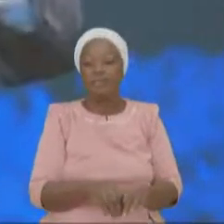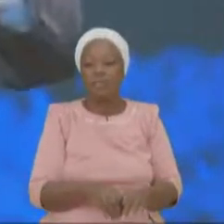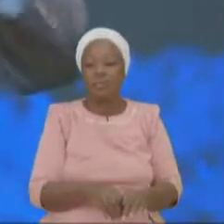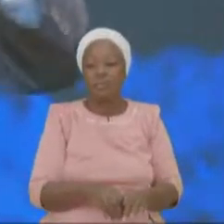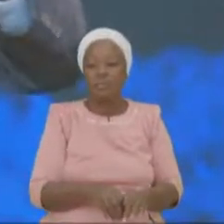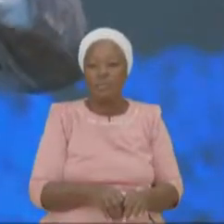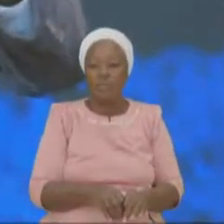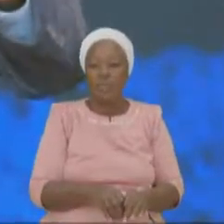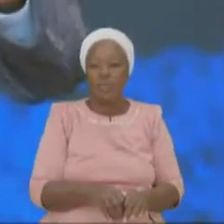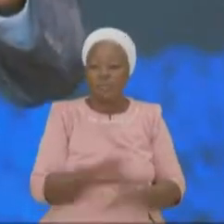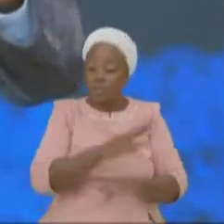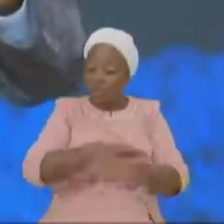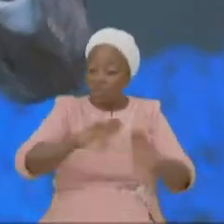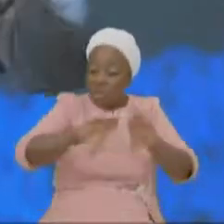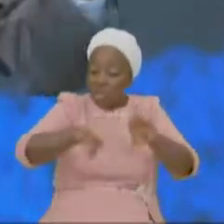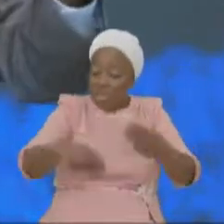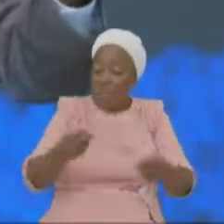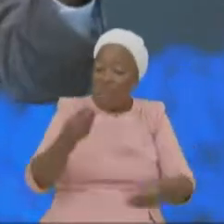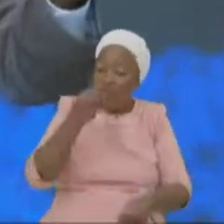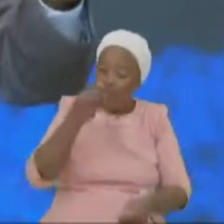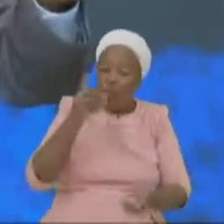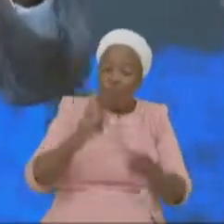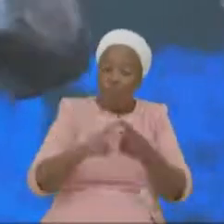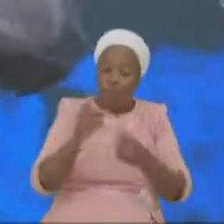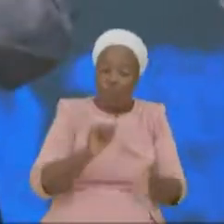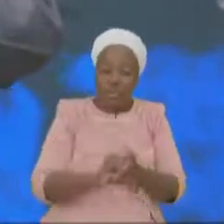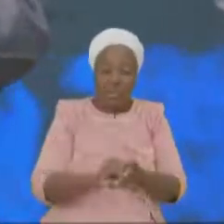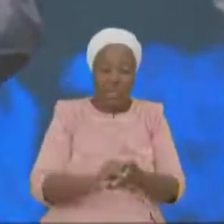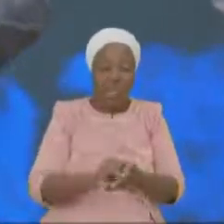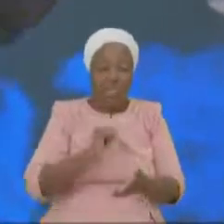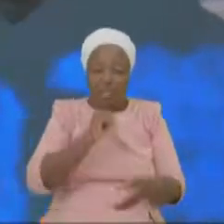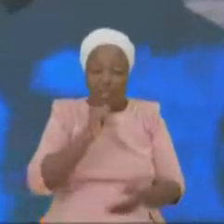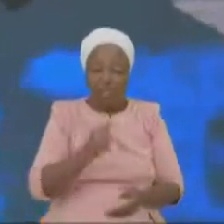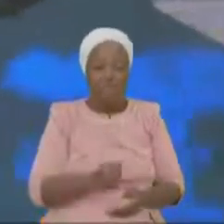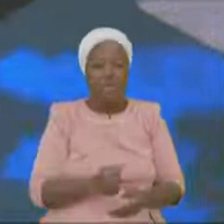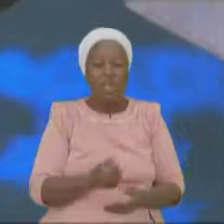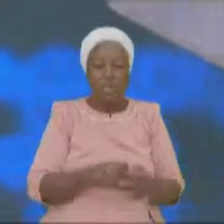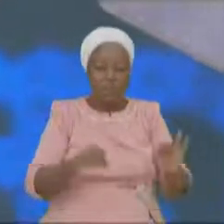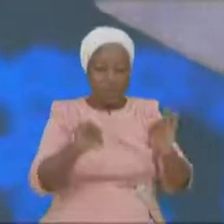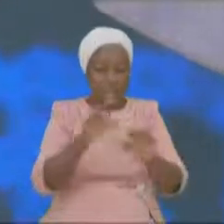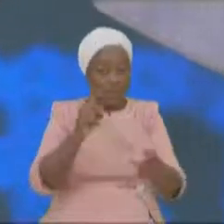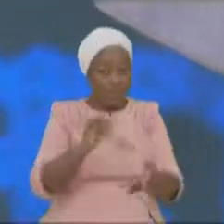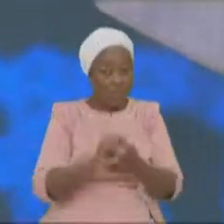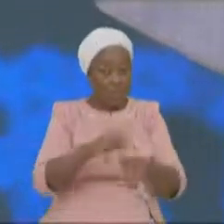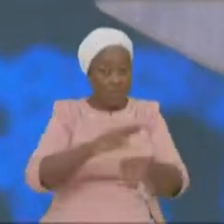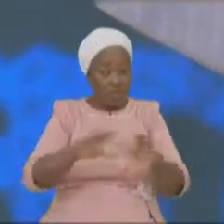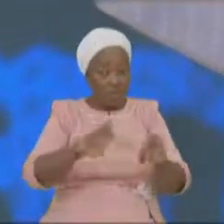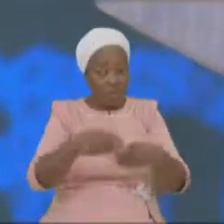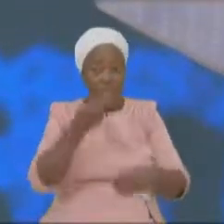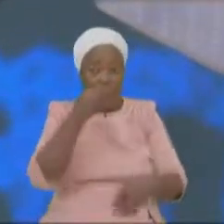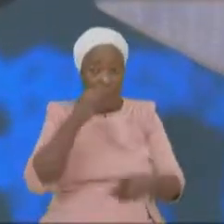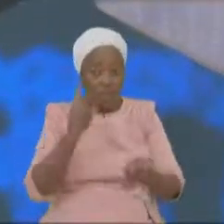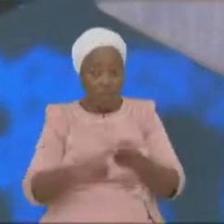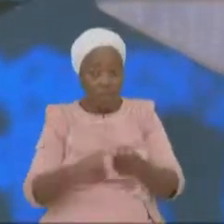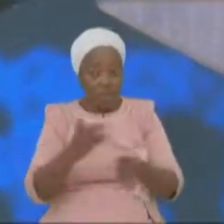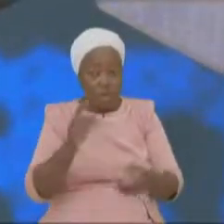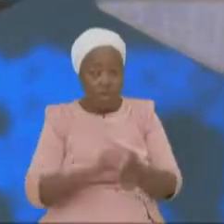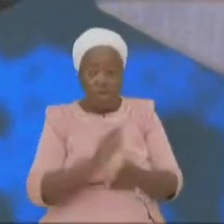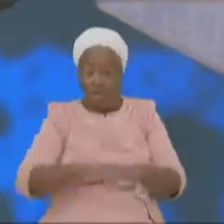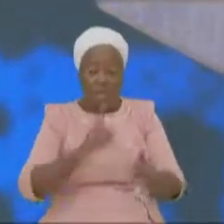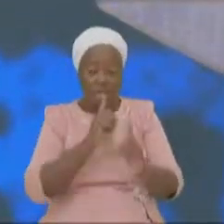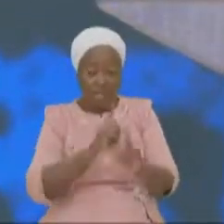Starve the one that is not important. The one you starve, the one you don't respond